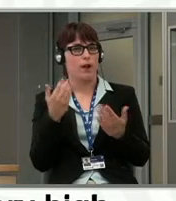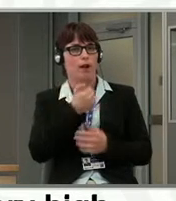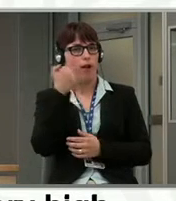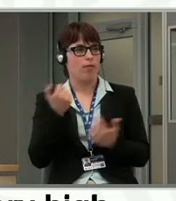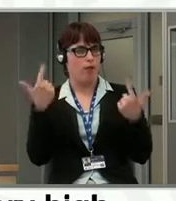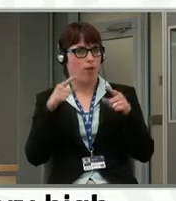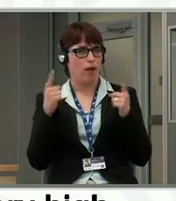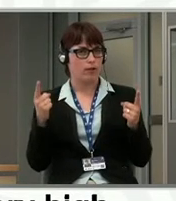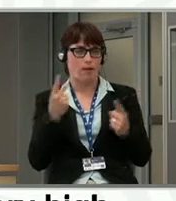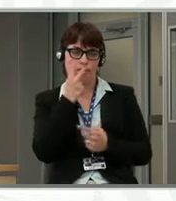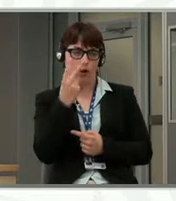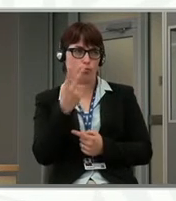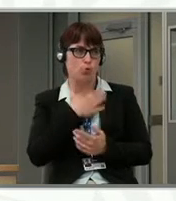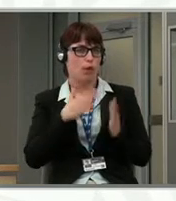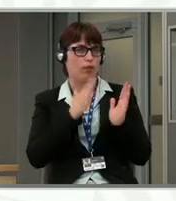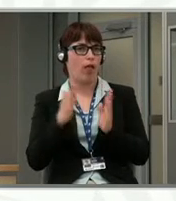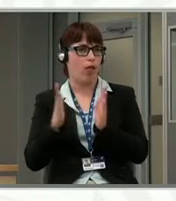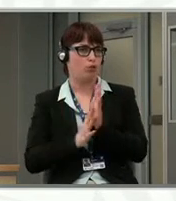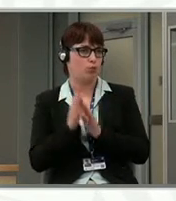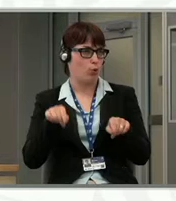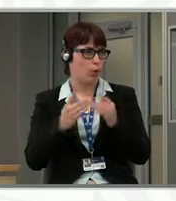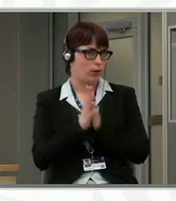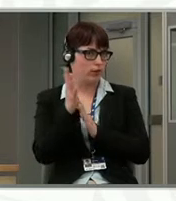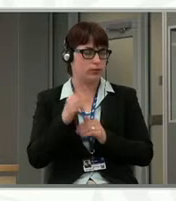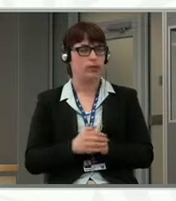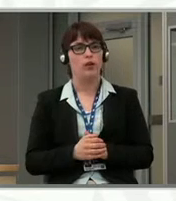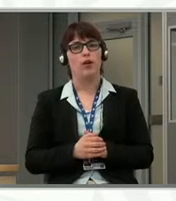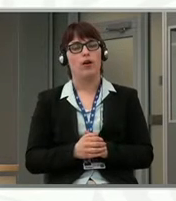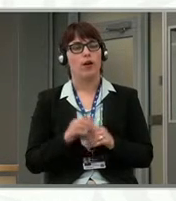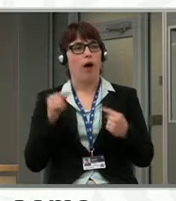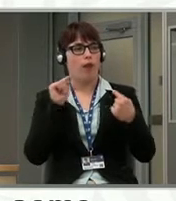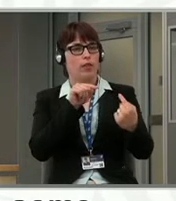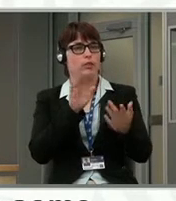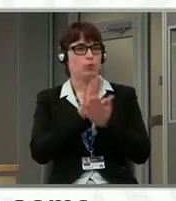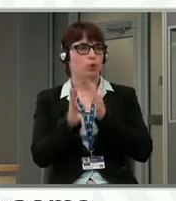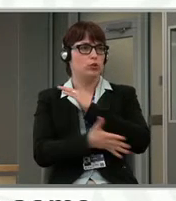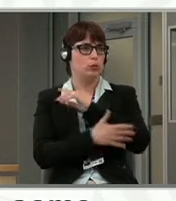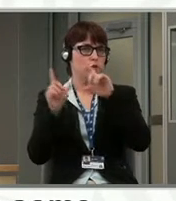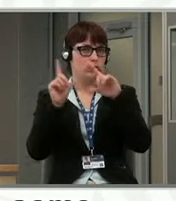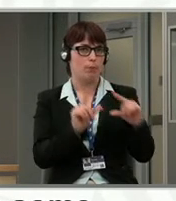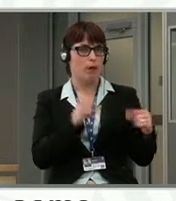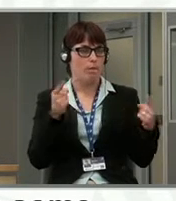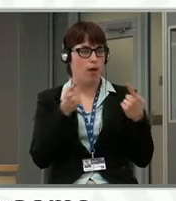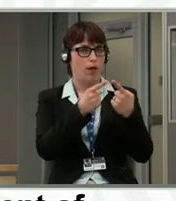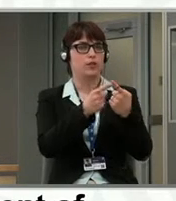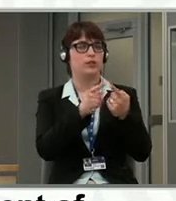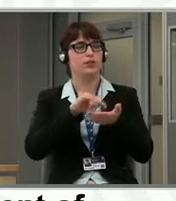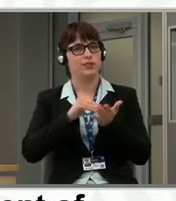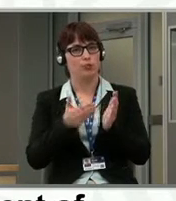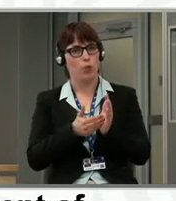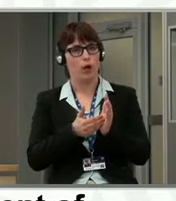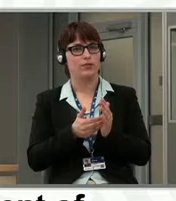Though in the last year we have seen some progress with regards to the achievement of the Europe 2020 employment